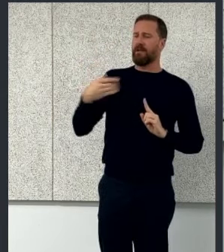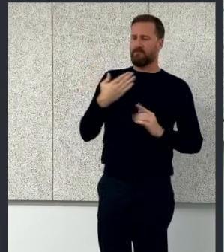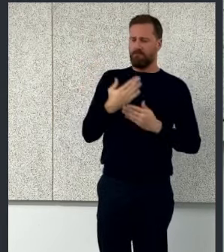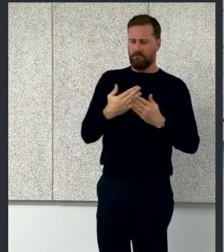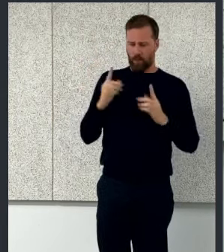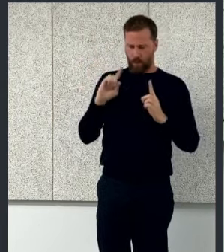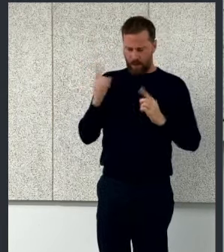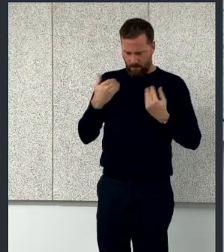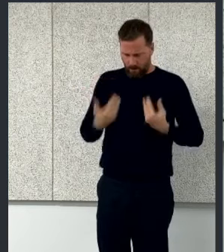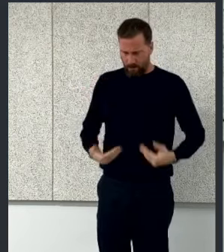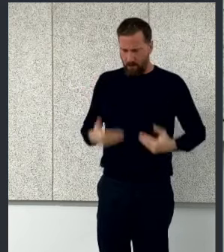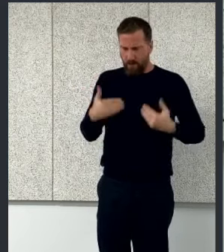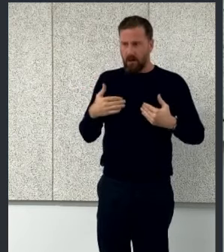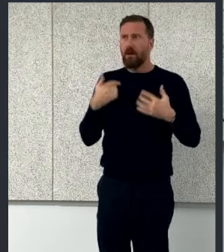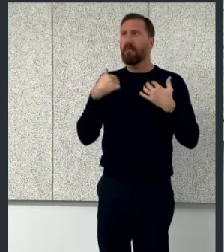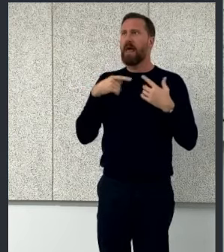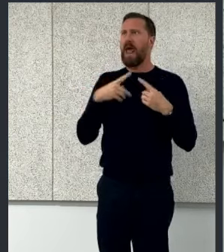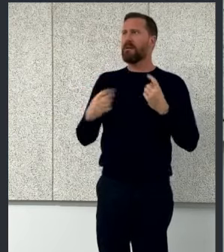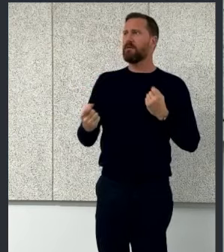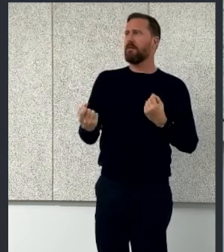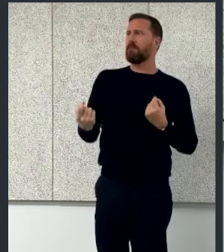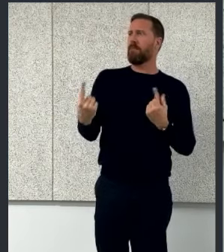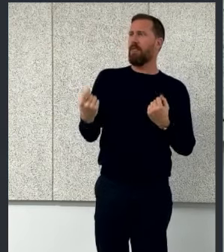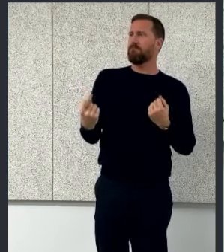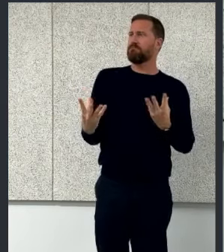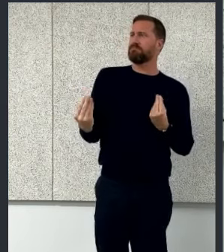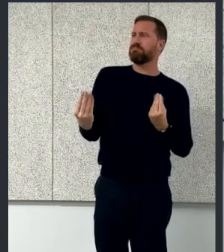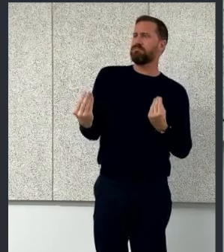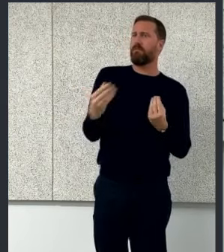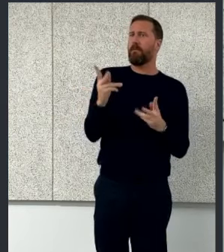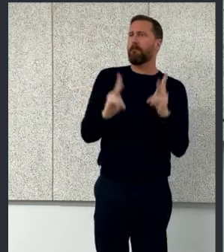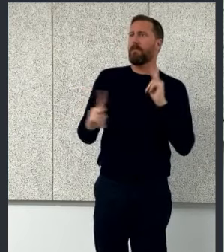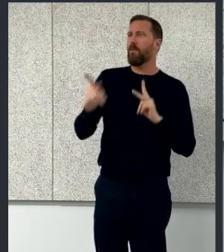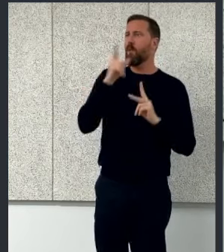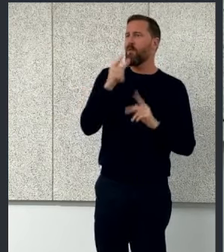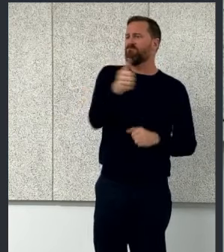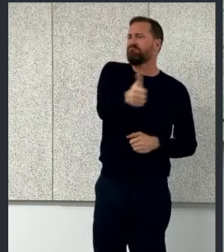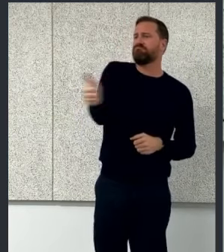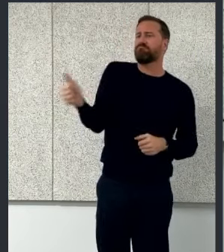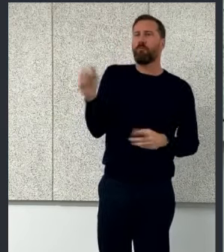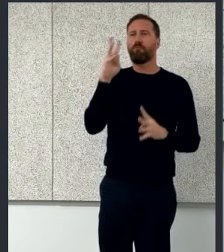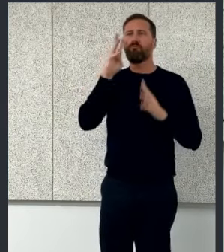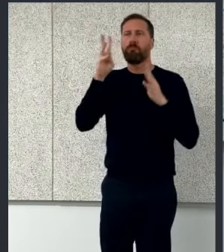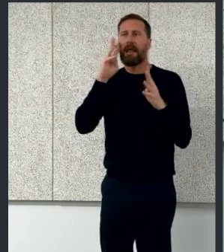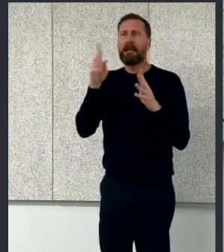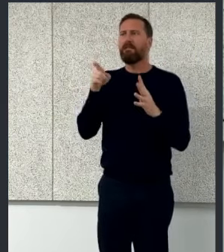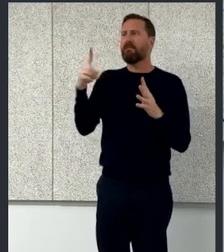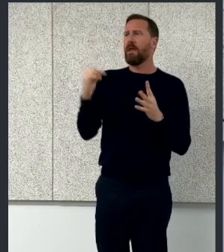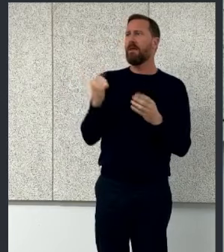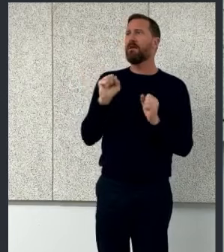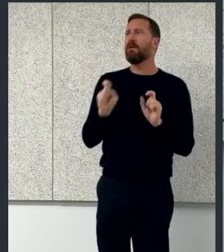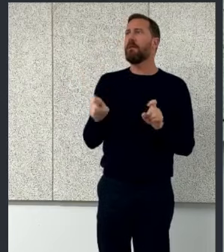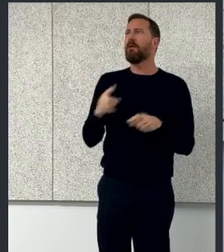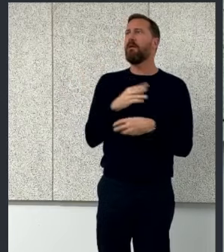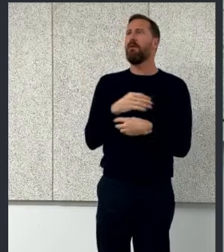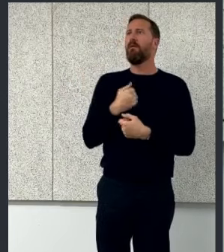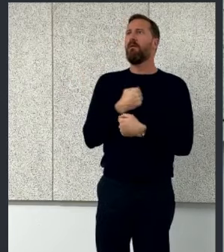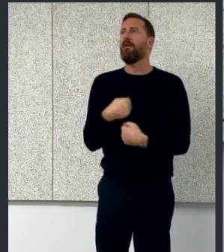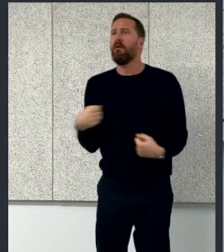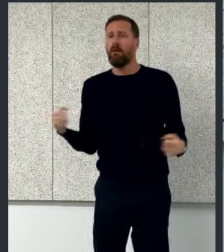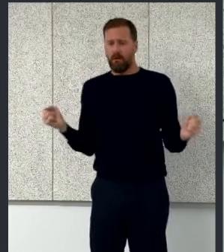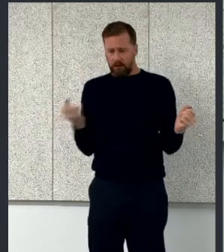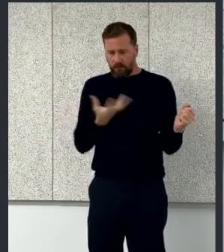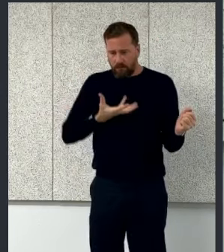the empathy for what it means for those who are creating and the vulnerability that is required of the